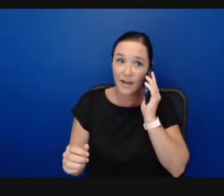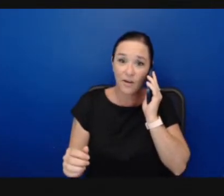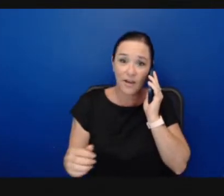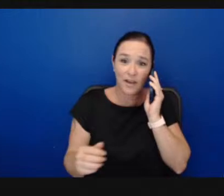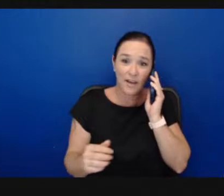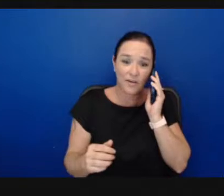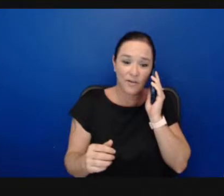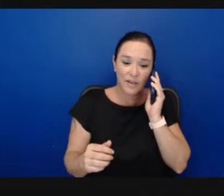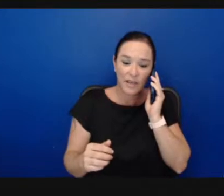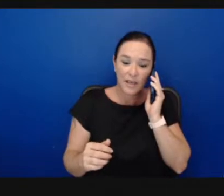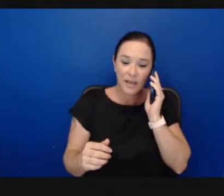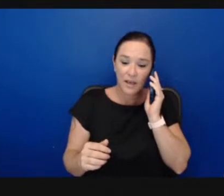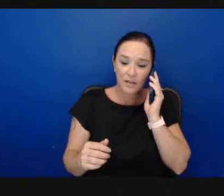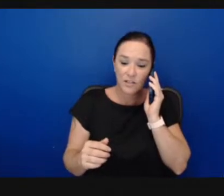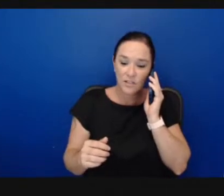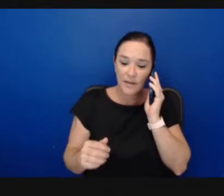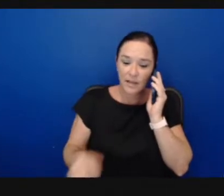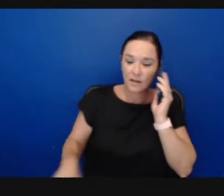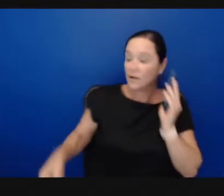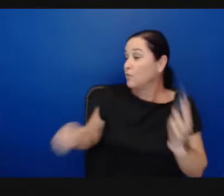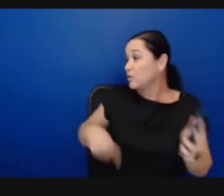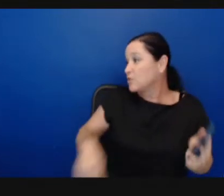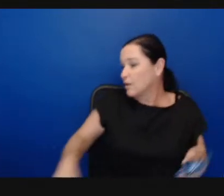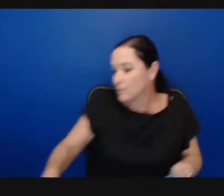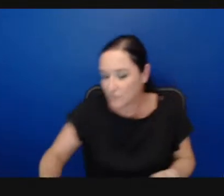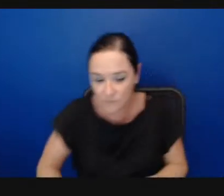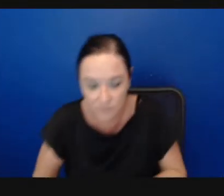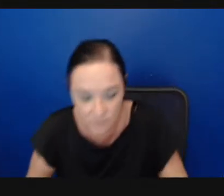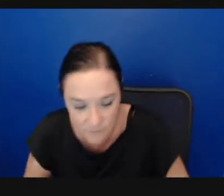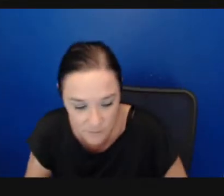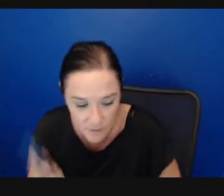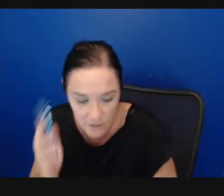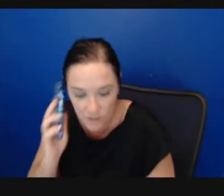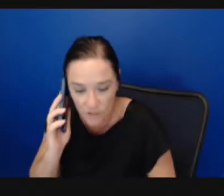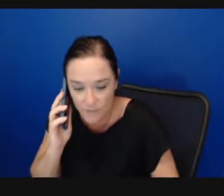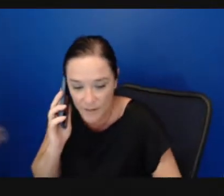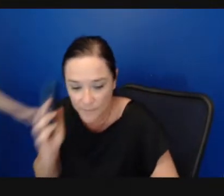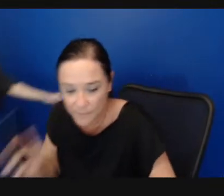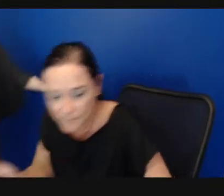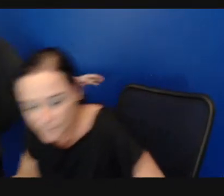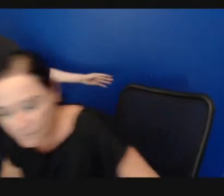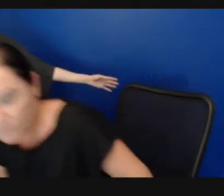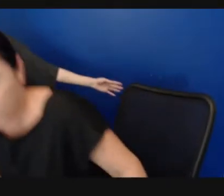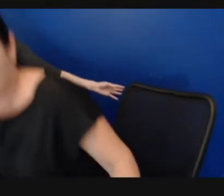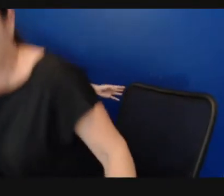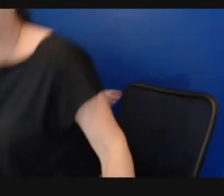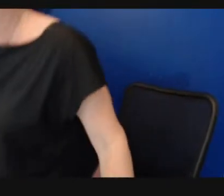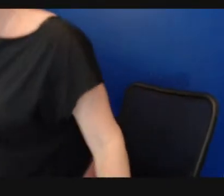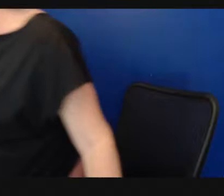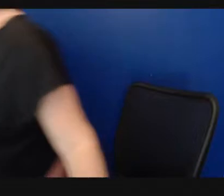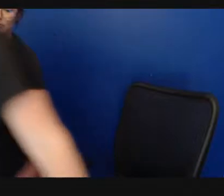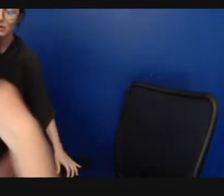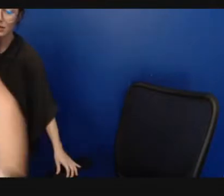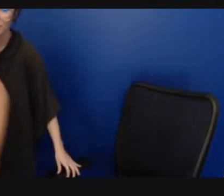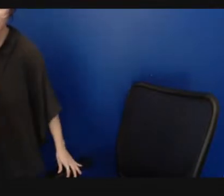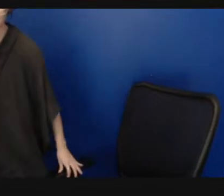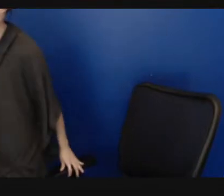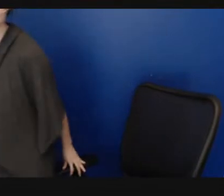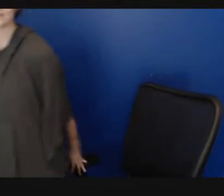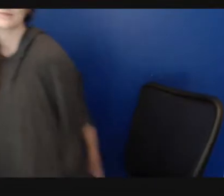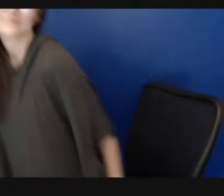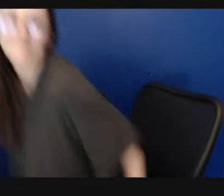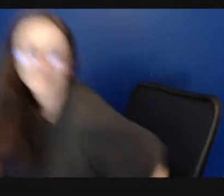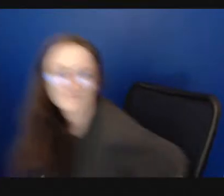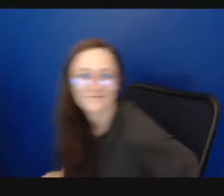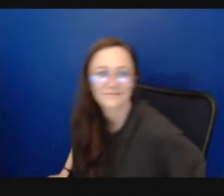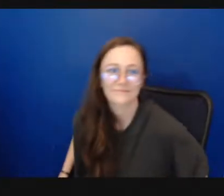Hello, everybody. I am geologist Philip Ong, here with Mr. Dane DuPont from HVERI, the Hawaiian Volcano